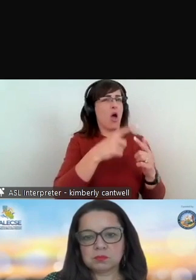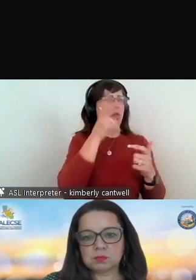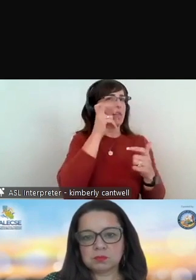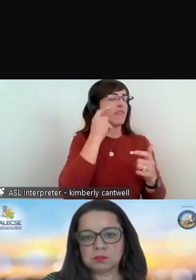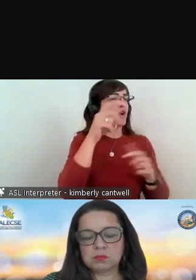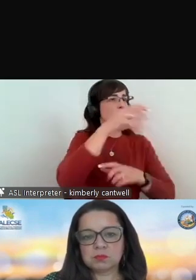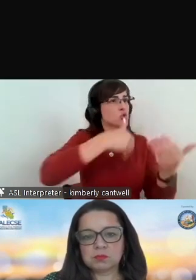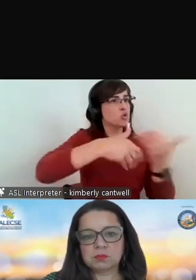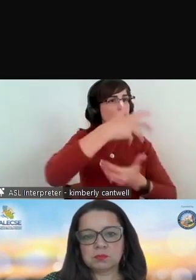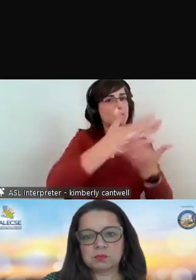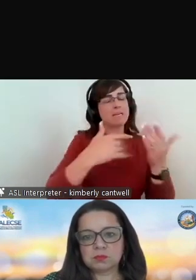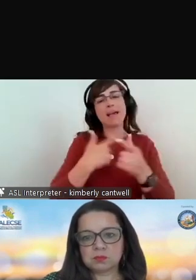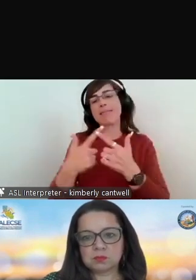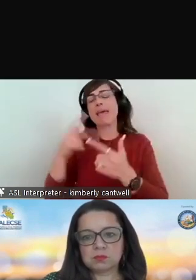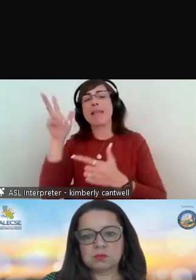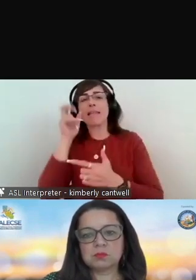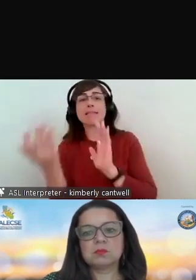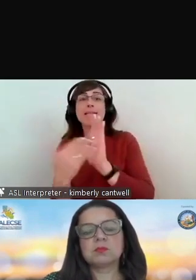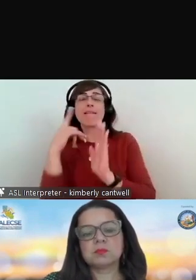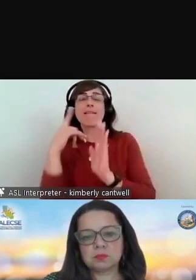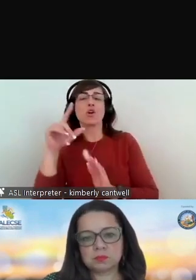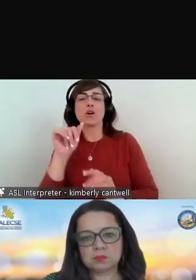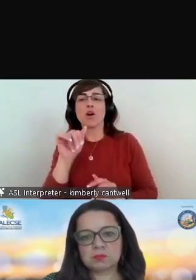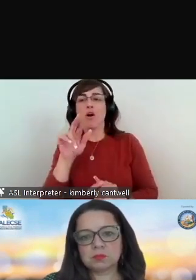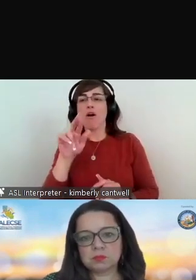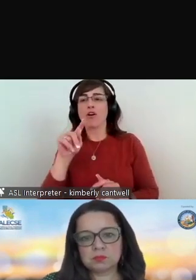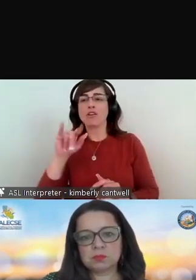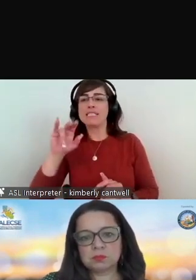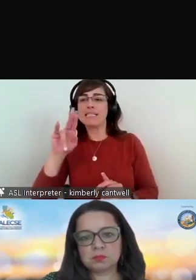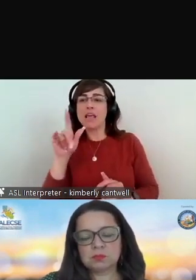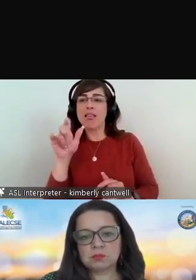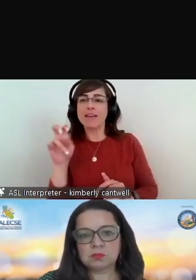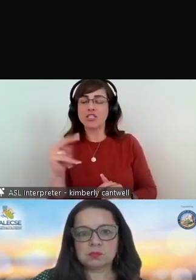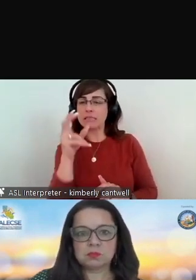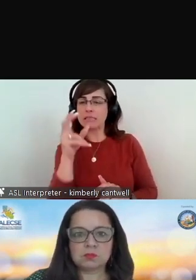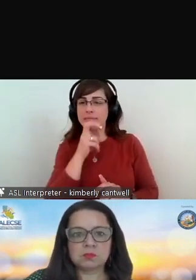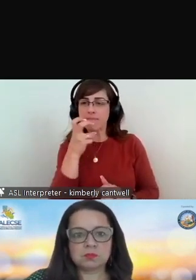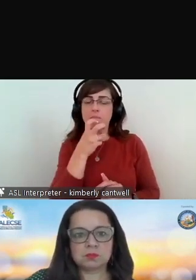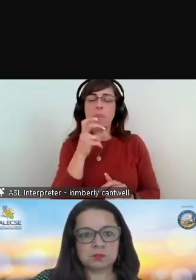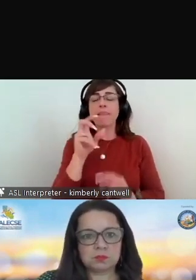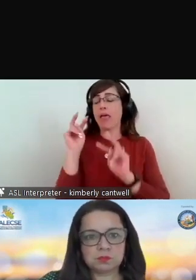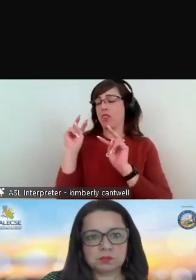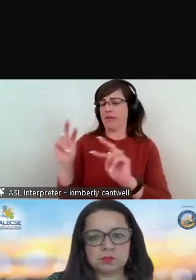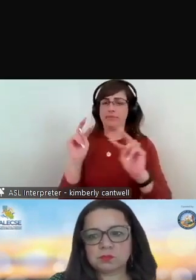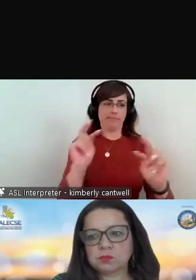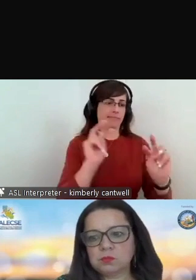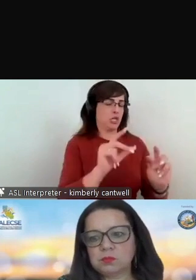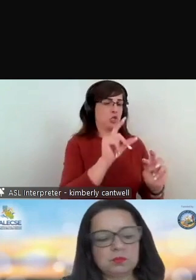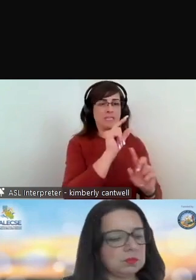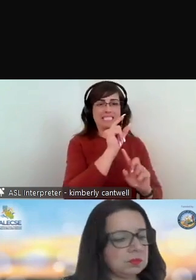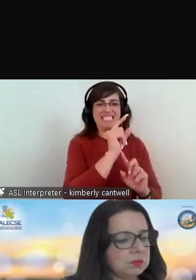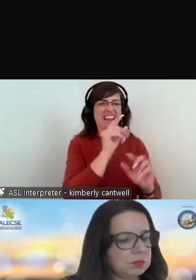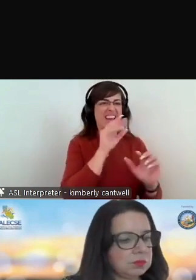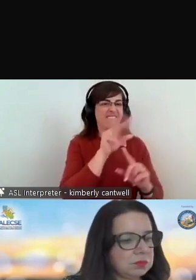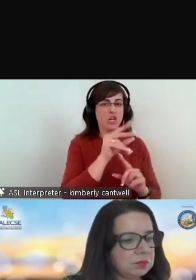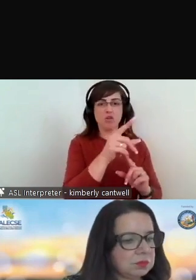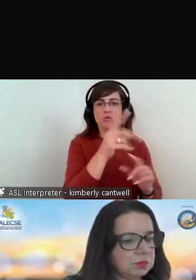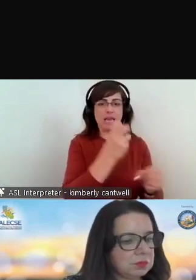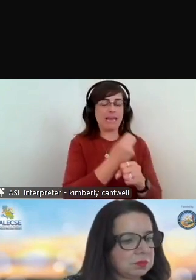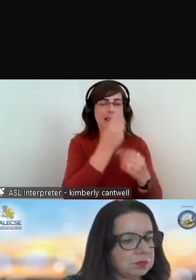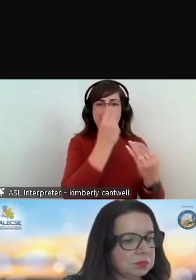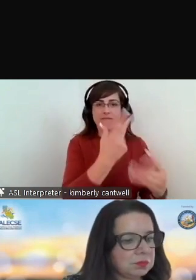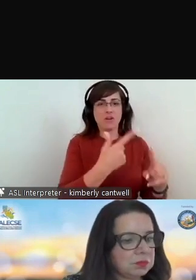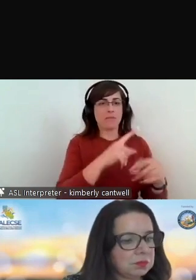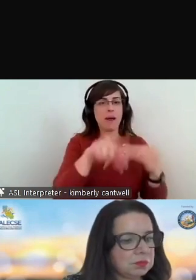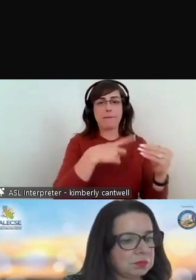piece and then I'll listen again for articulation. So you're able to look at one snapshot. You can look at a 20-second video and you can get